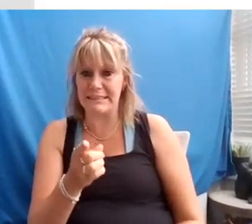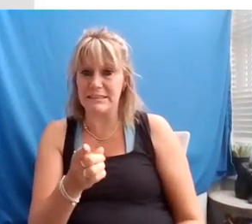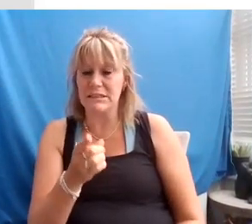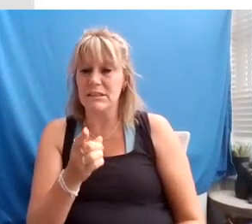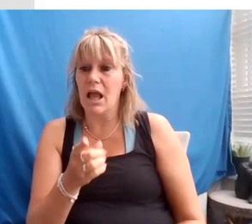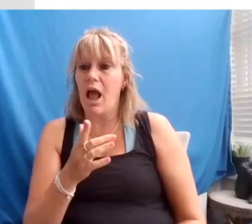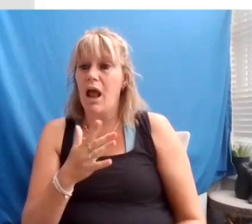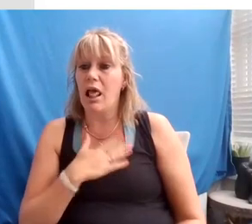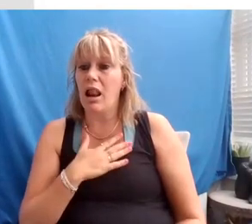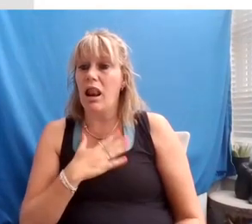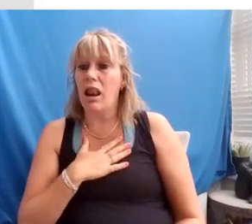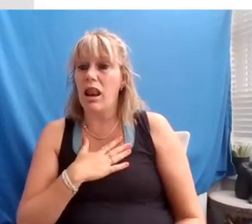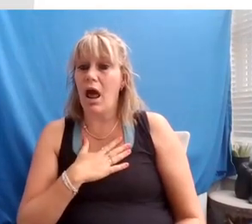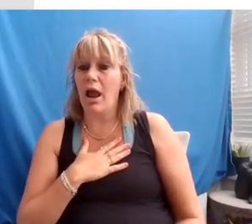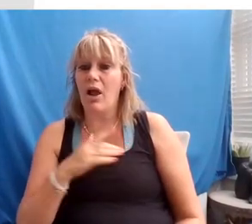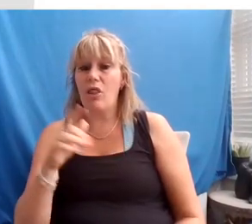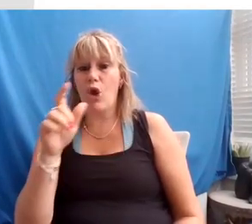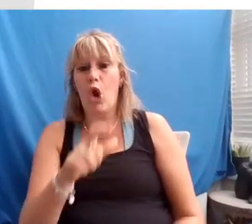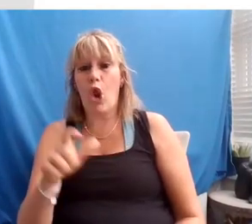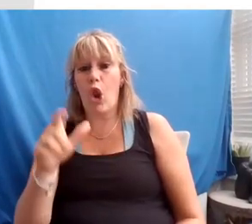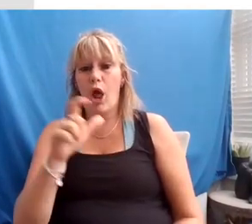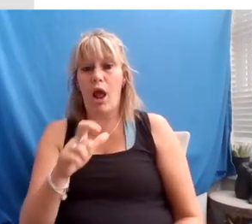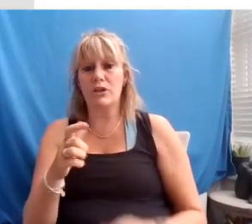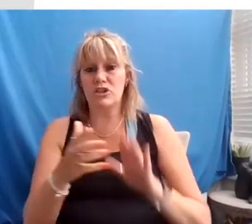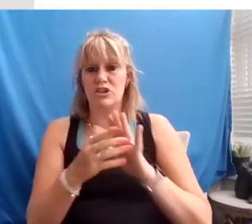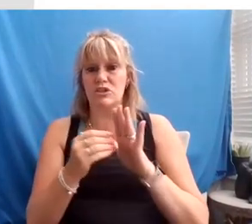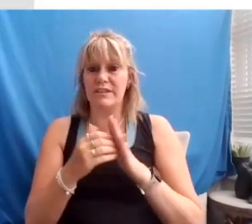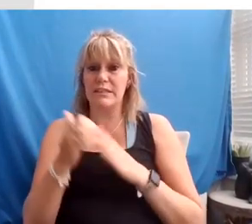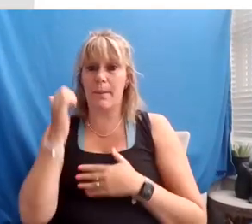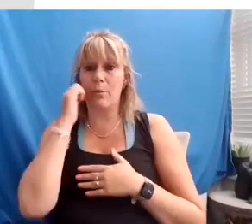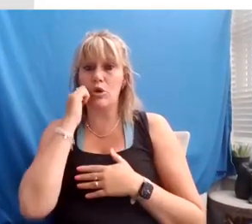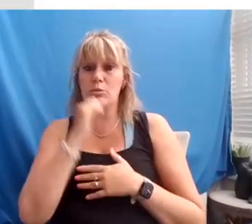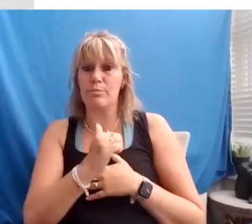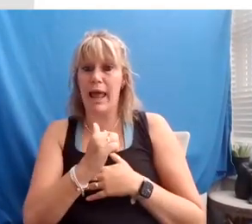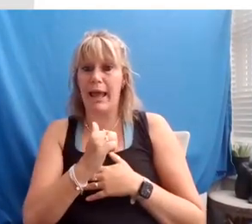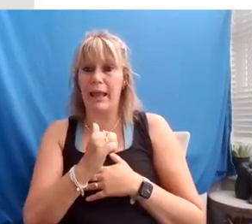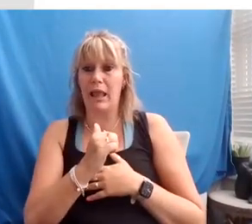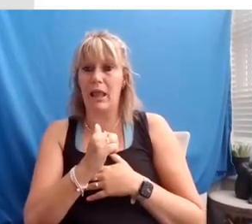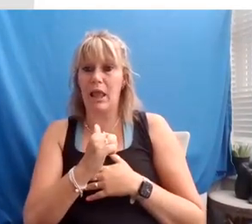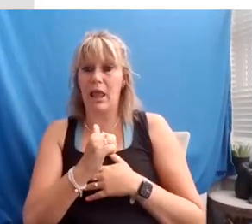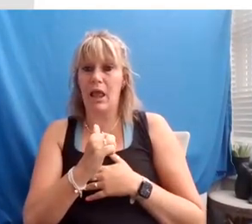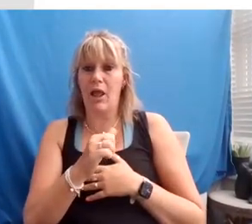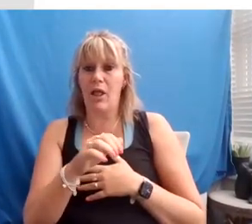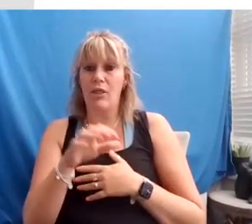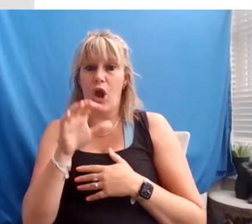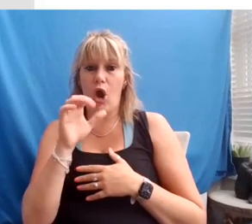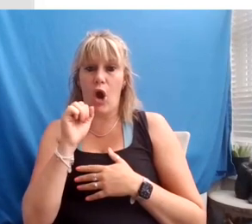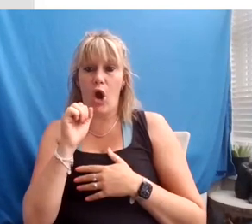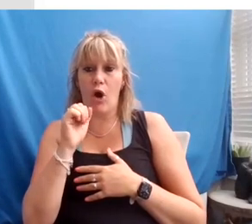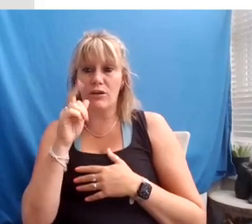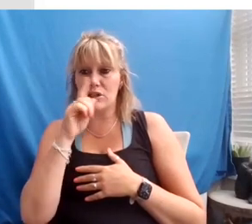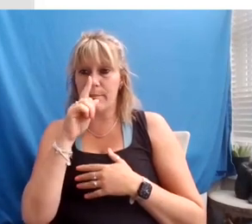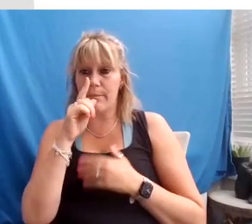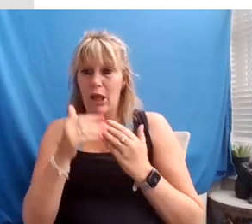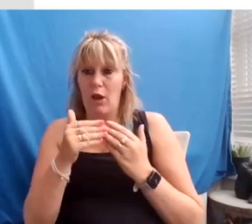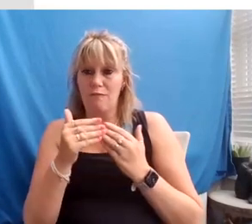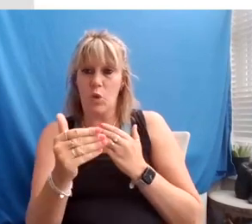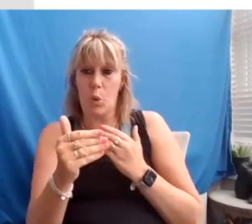also like the colours, like the black goes back, the orange and pink comes